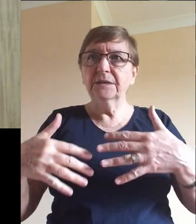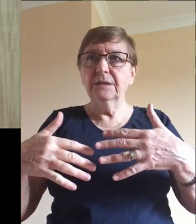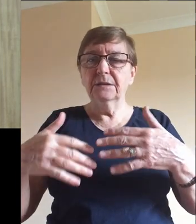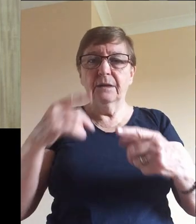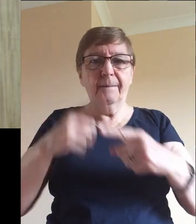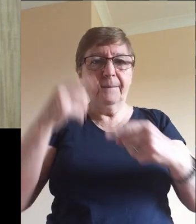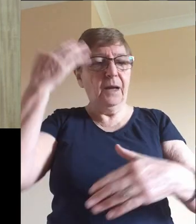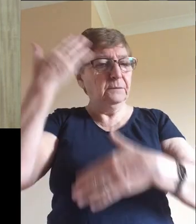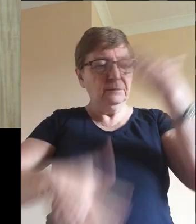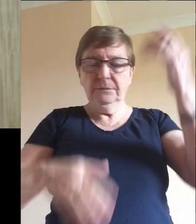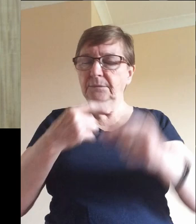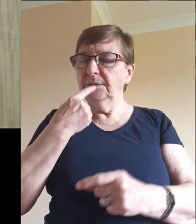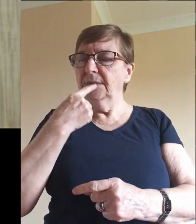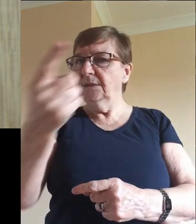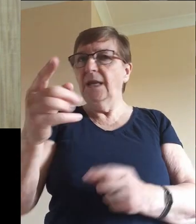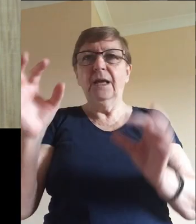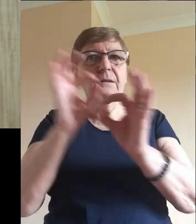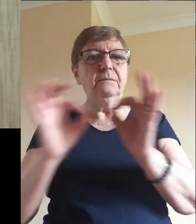not open his mouth.